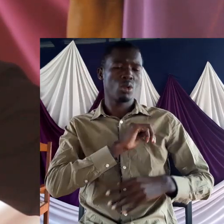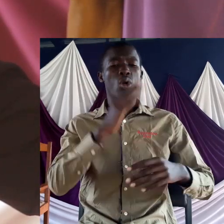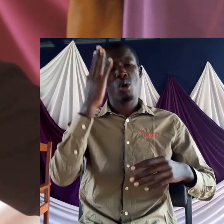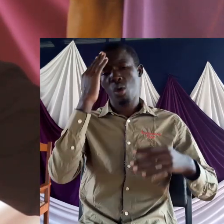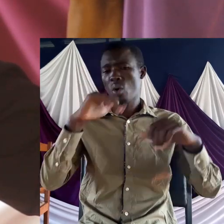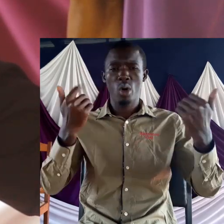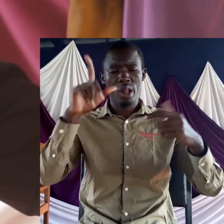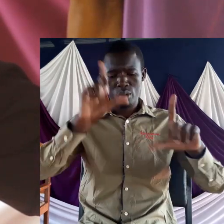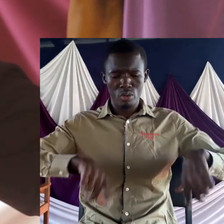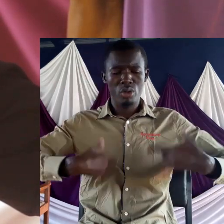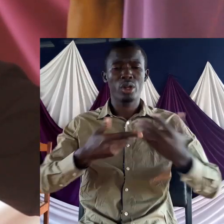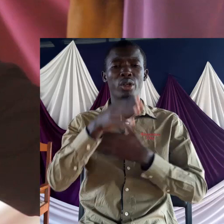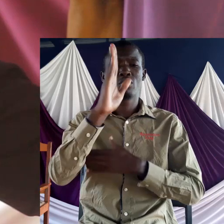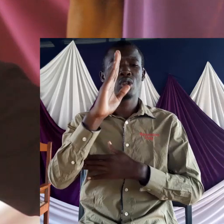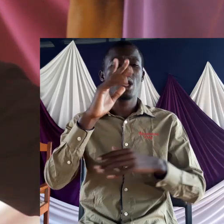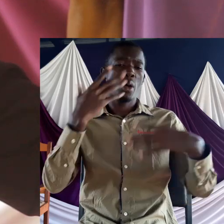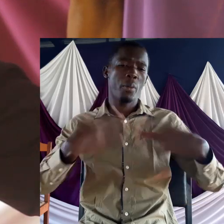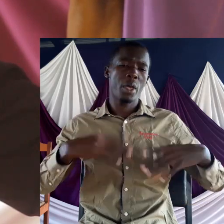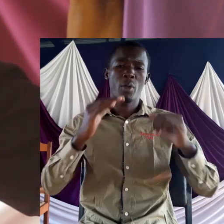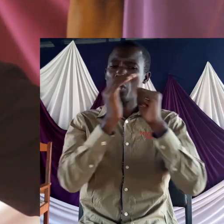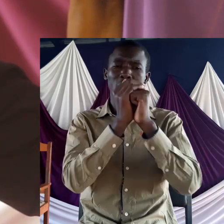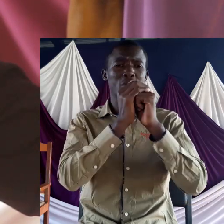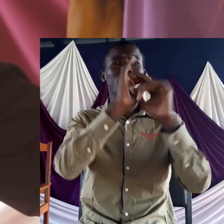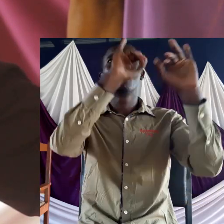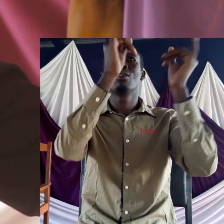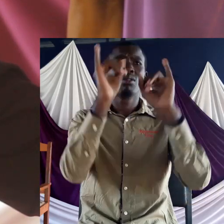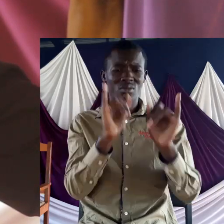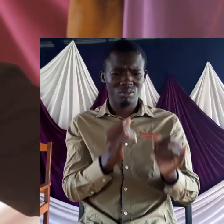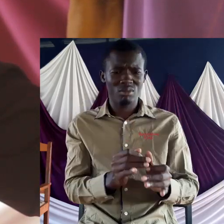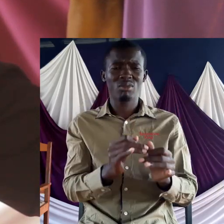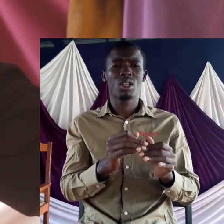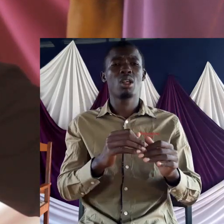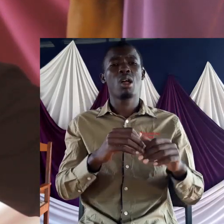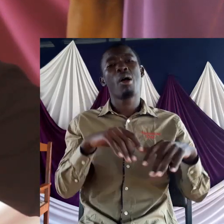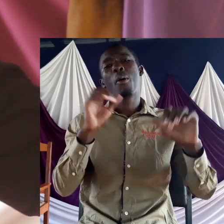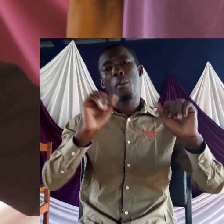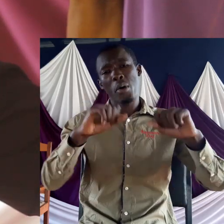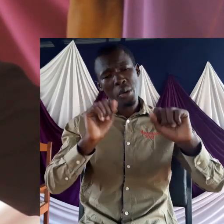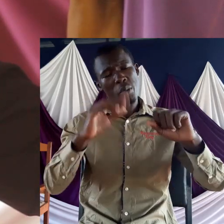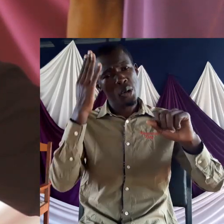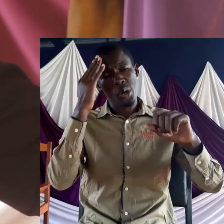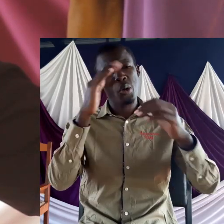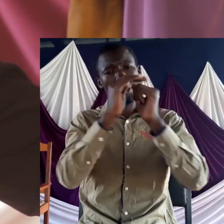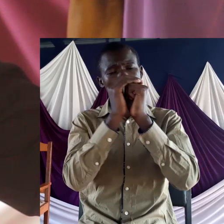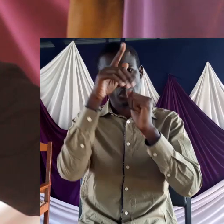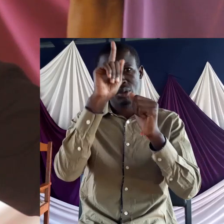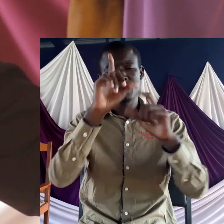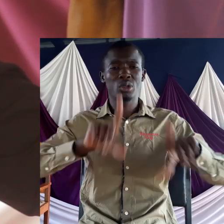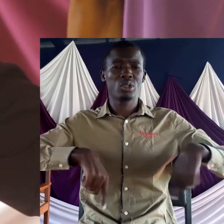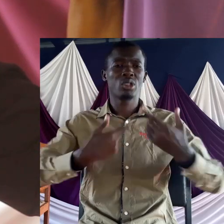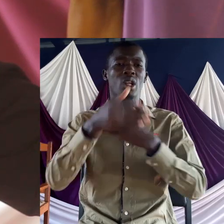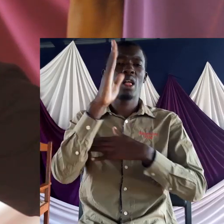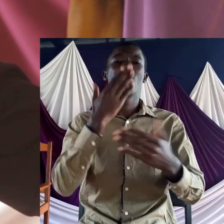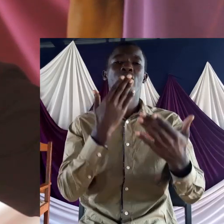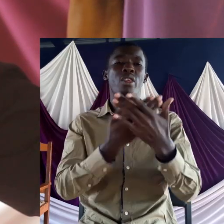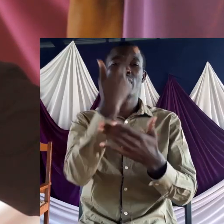God, so that those who have been worshipping idols may know that we need to worship you, the only living God. Thank you, Father, for everybody who